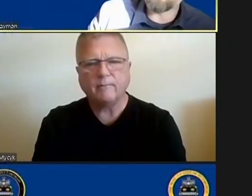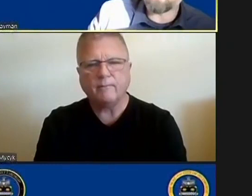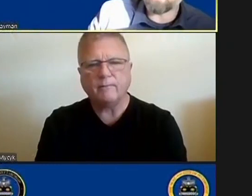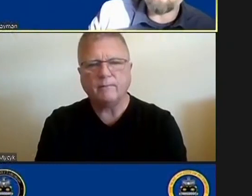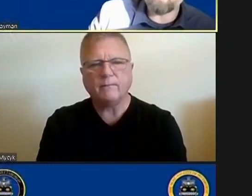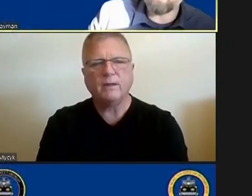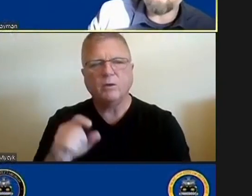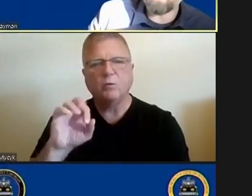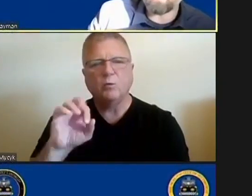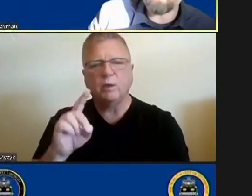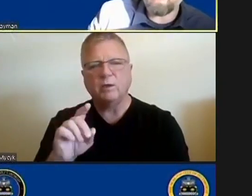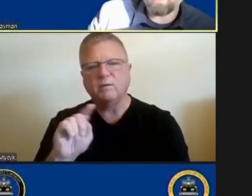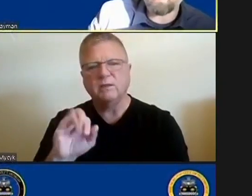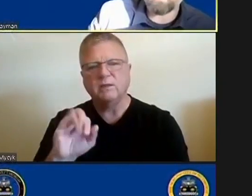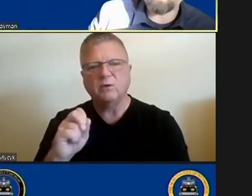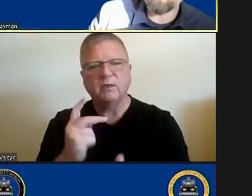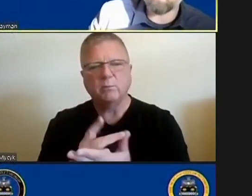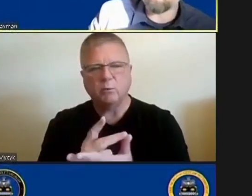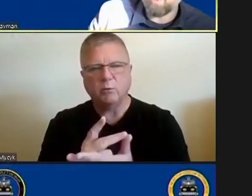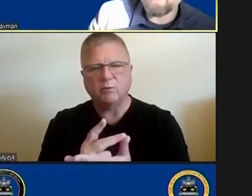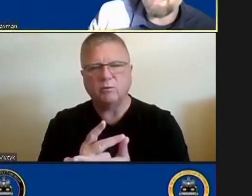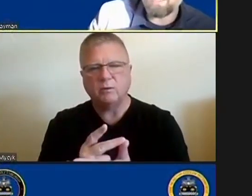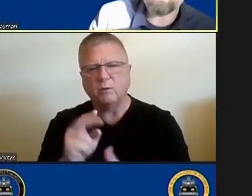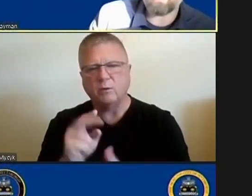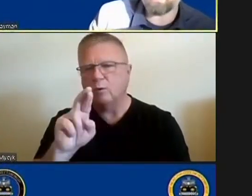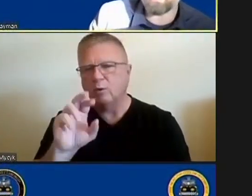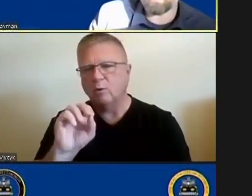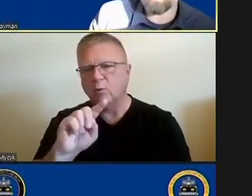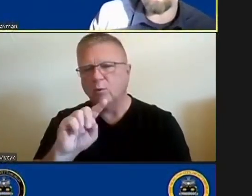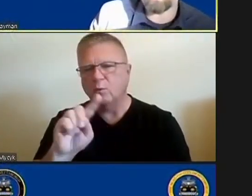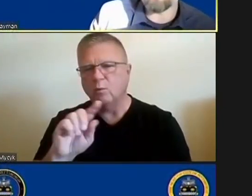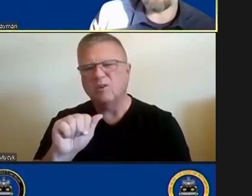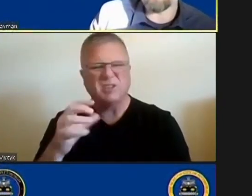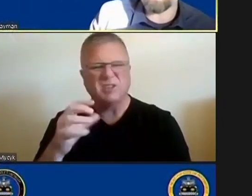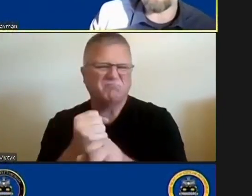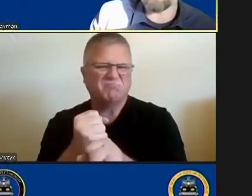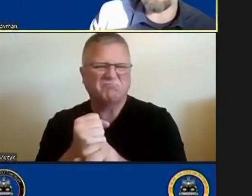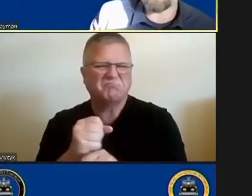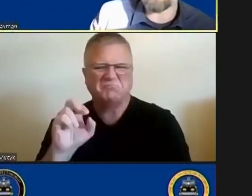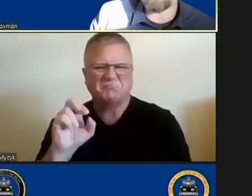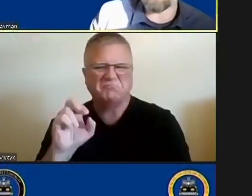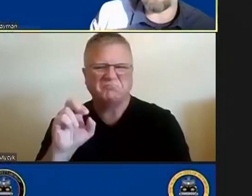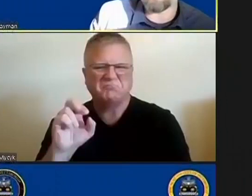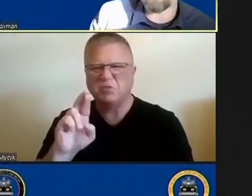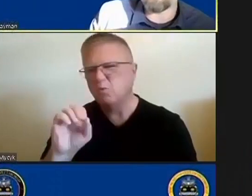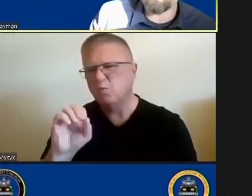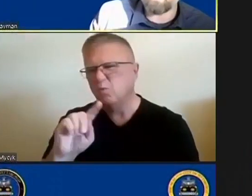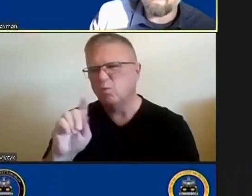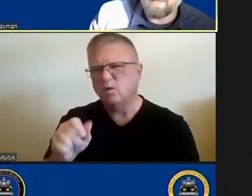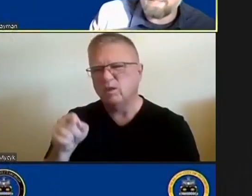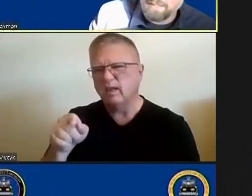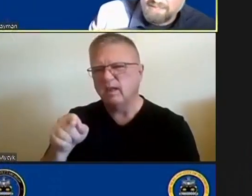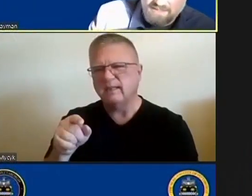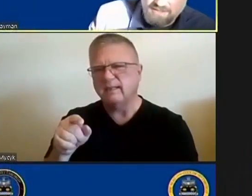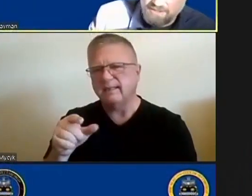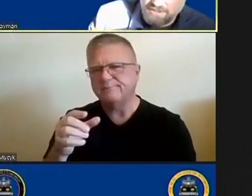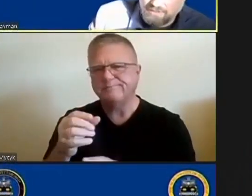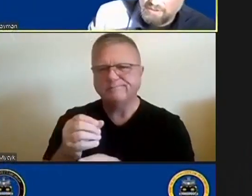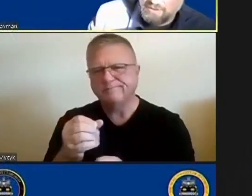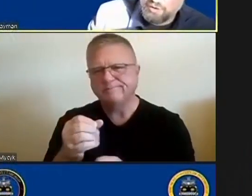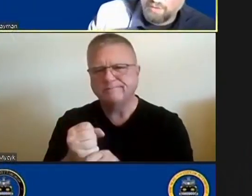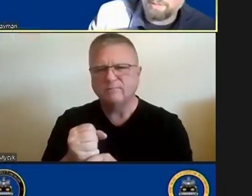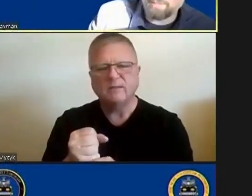Record of zoning approval is or ROSA is a terminology. Basically, it is